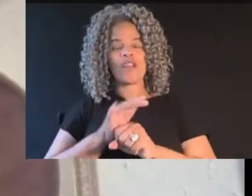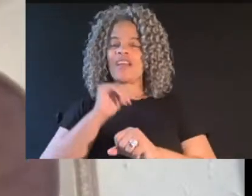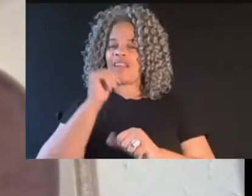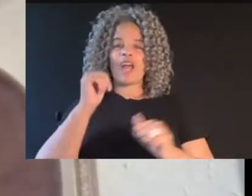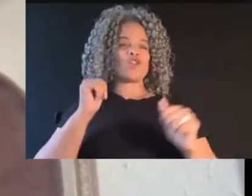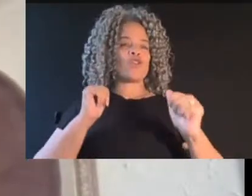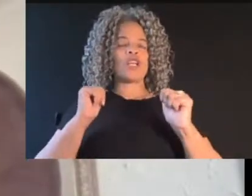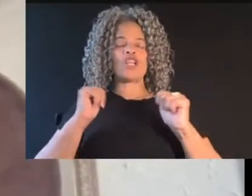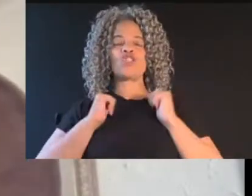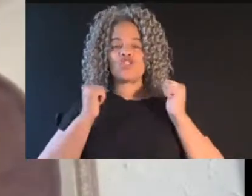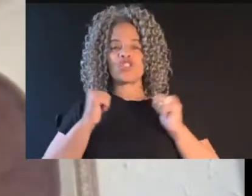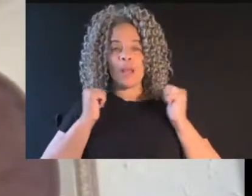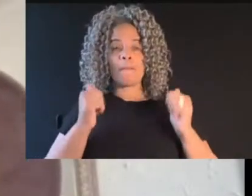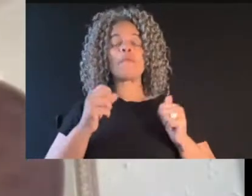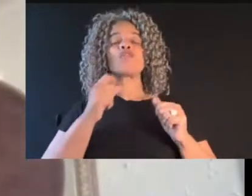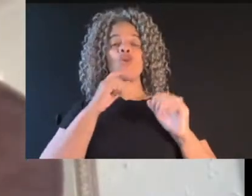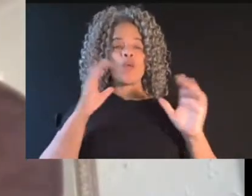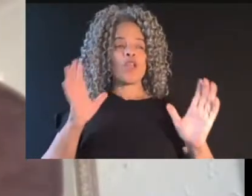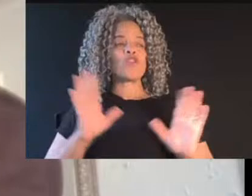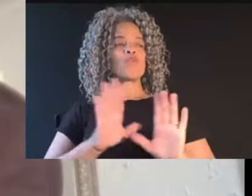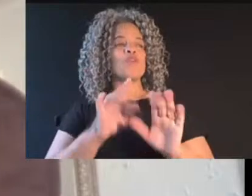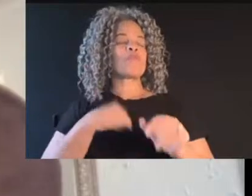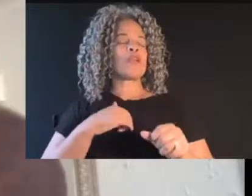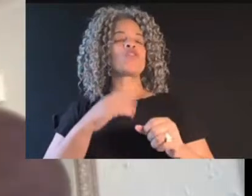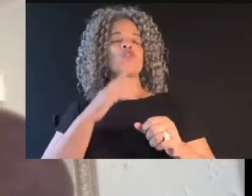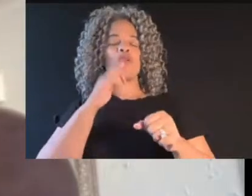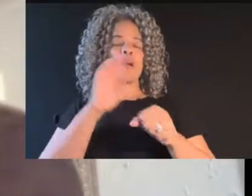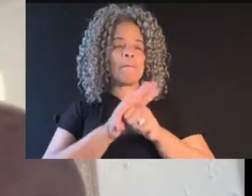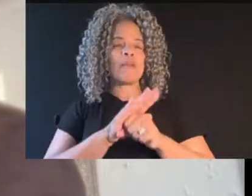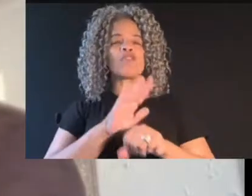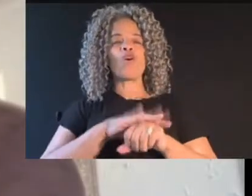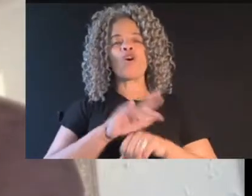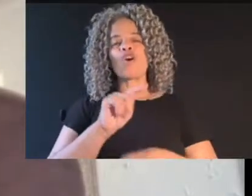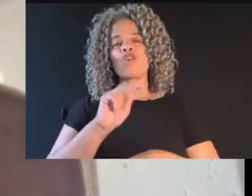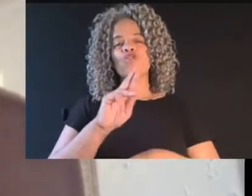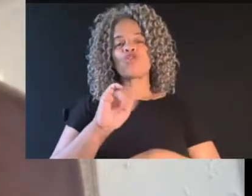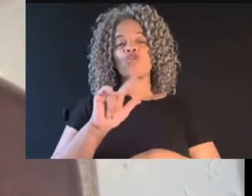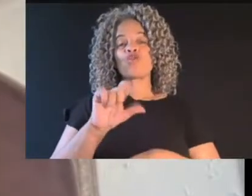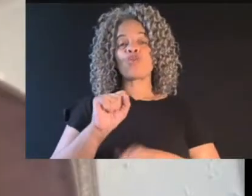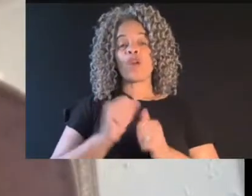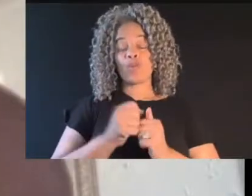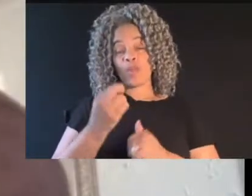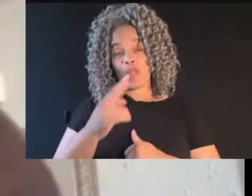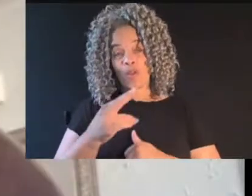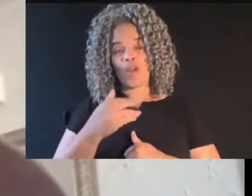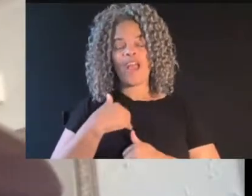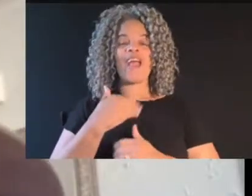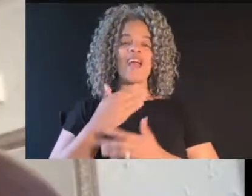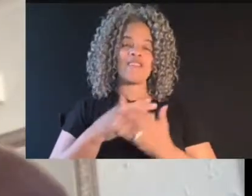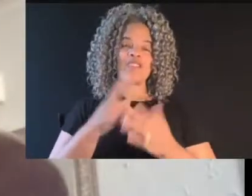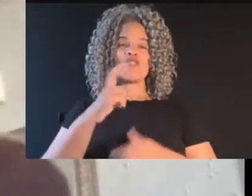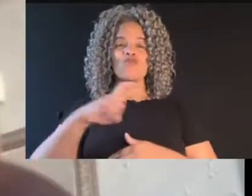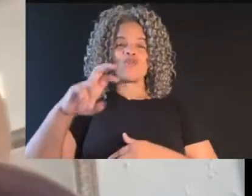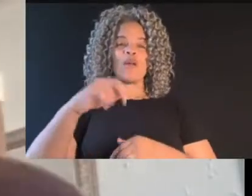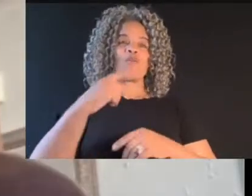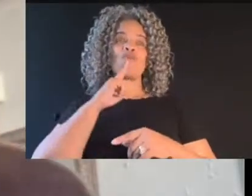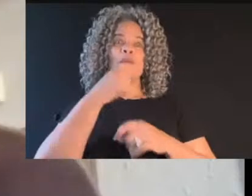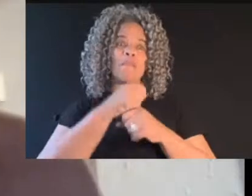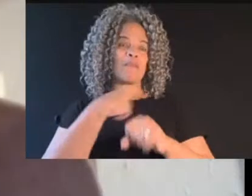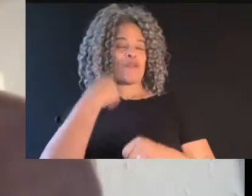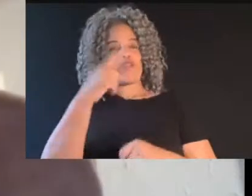like that. So she's pushed me to commit to getting out on some trails with her. And having these tips is going to really make me look like I know what I'm